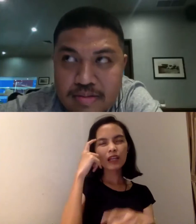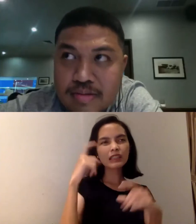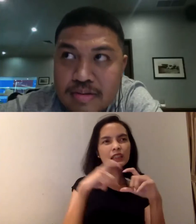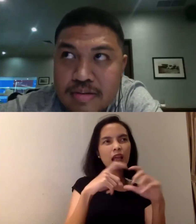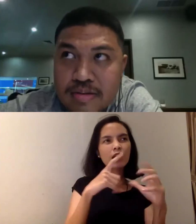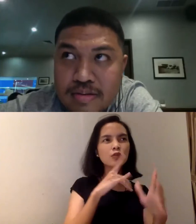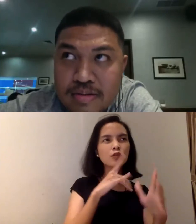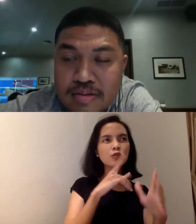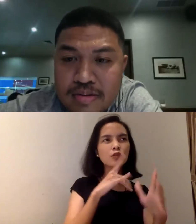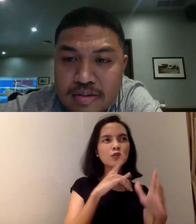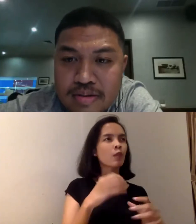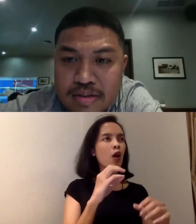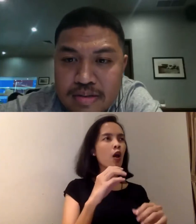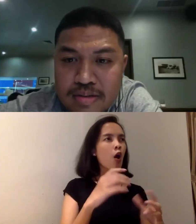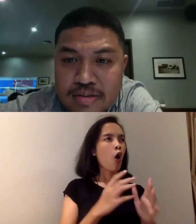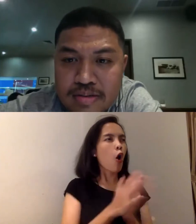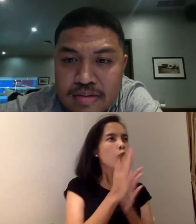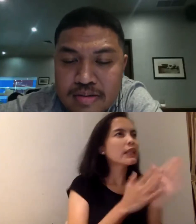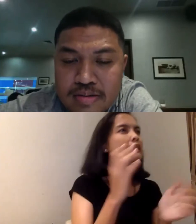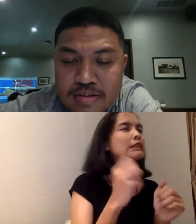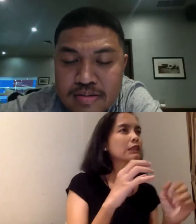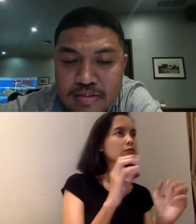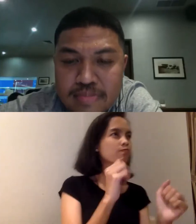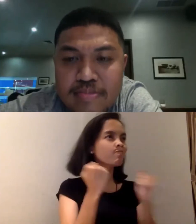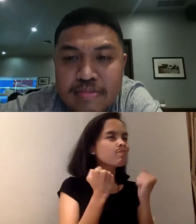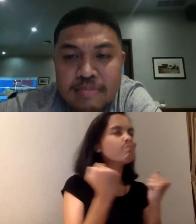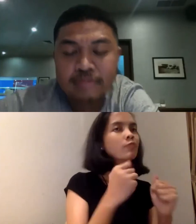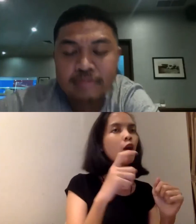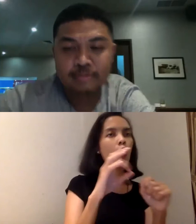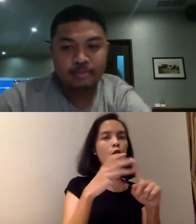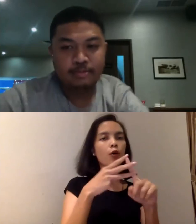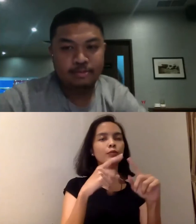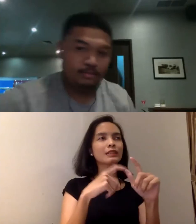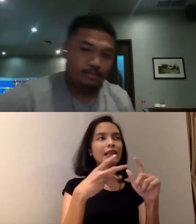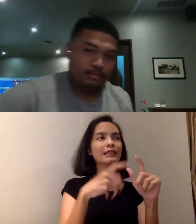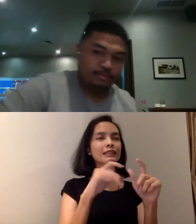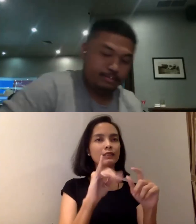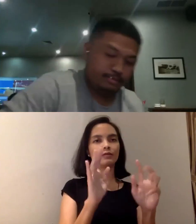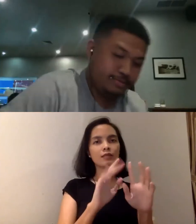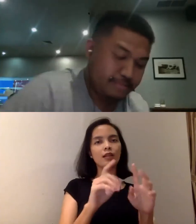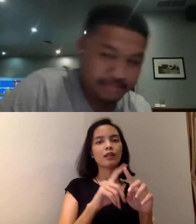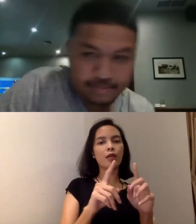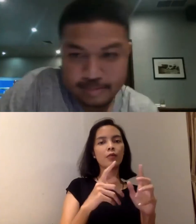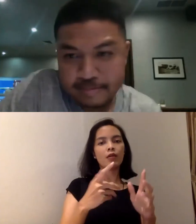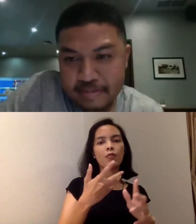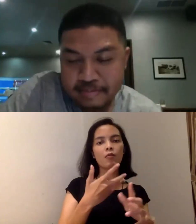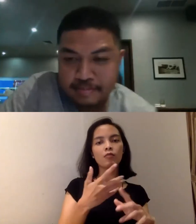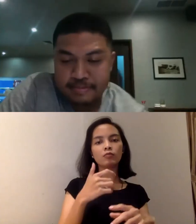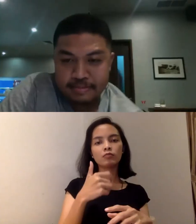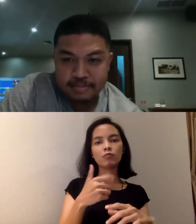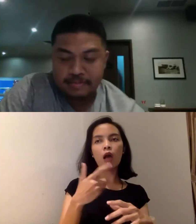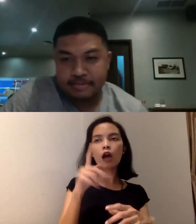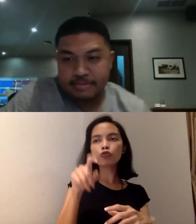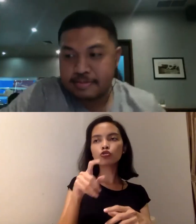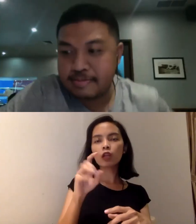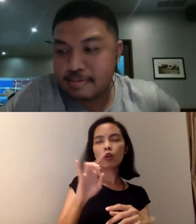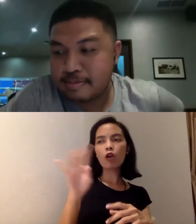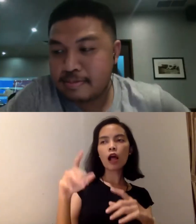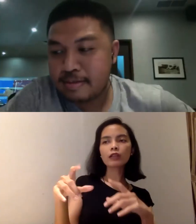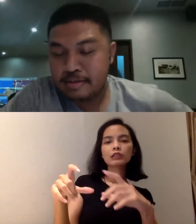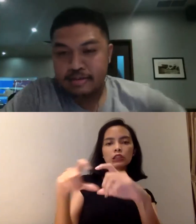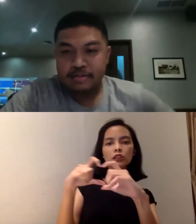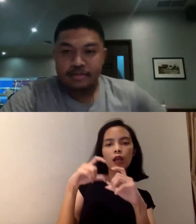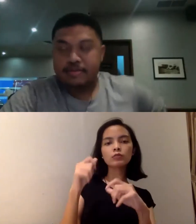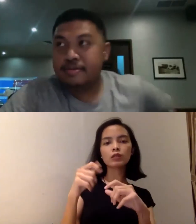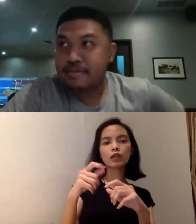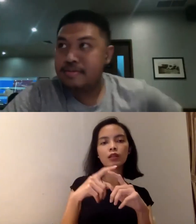like you're about to destroy each other because you can get love from other people, for example. Like those negative representations